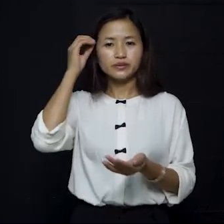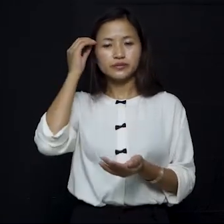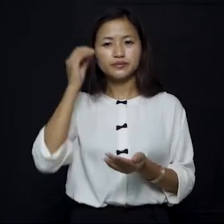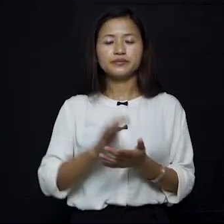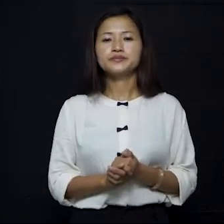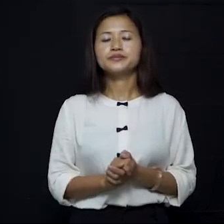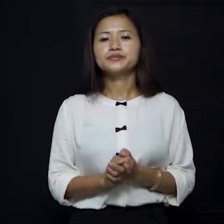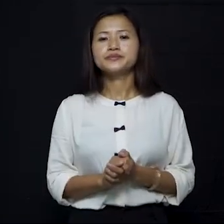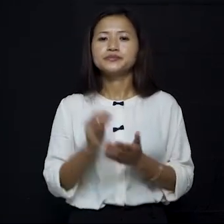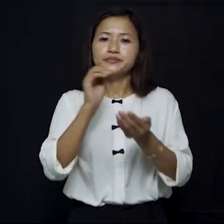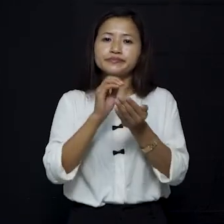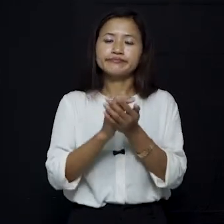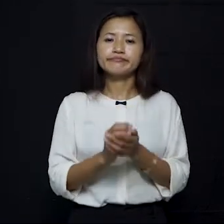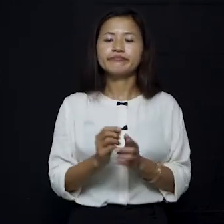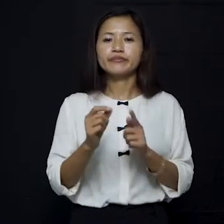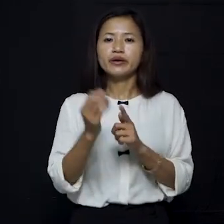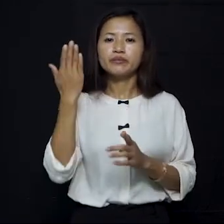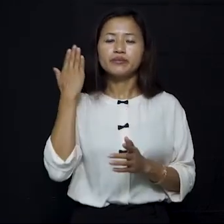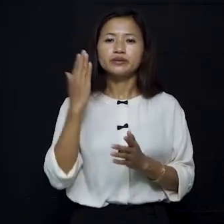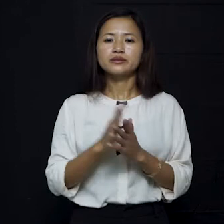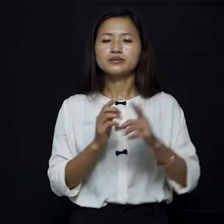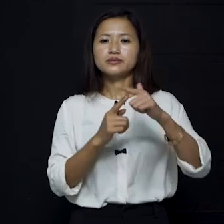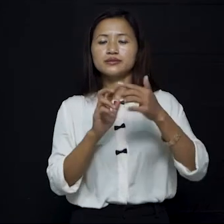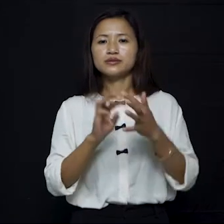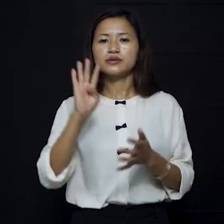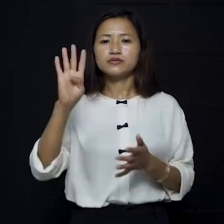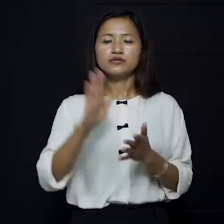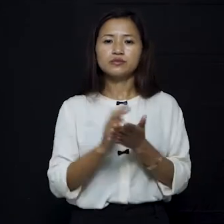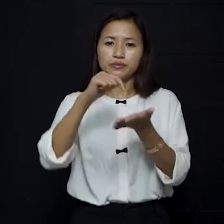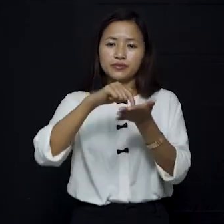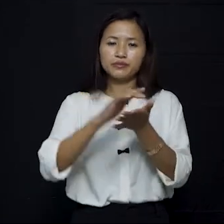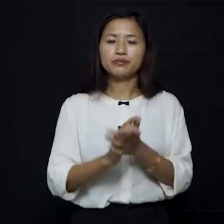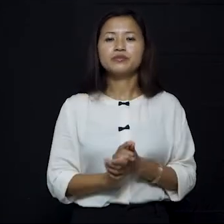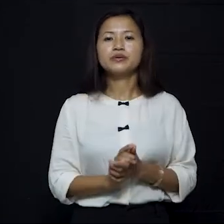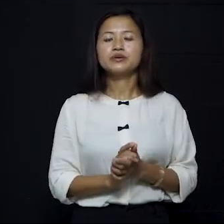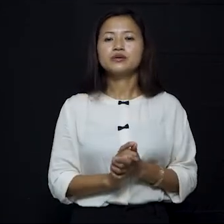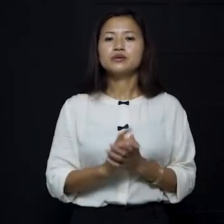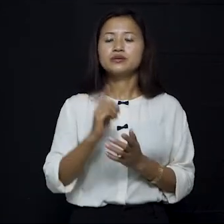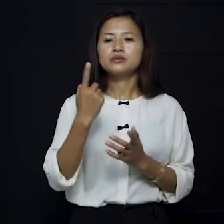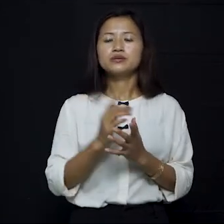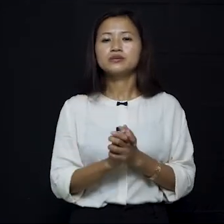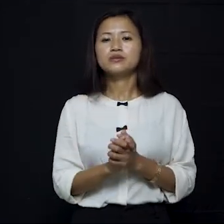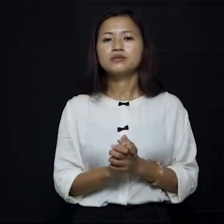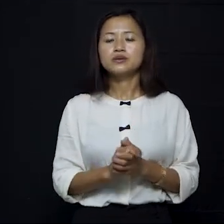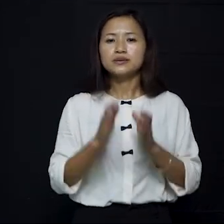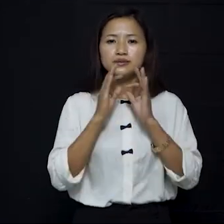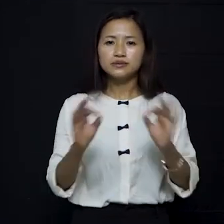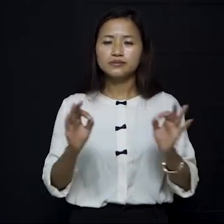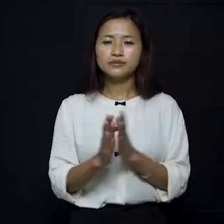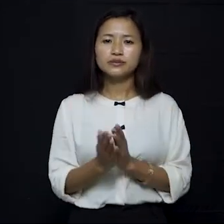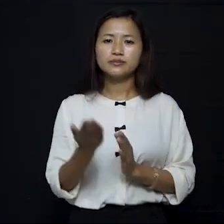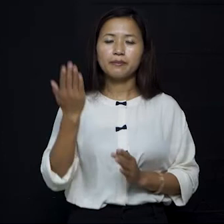mind. Past tense. Past tense will be divided into 4 main points. 1.1 is simple past